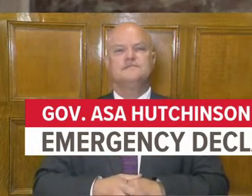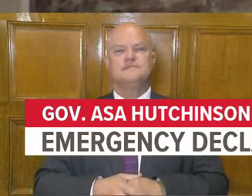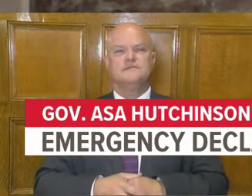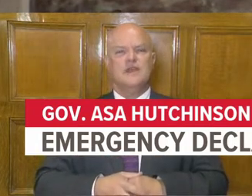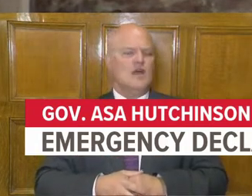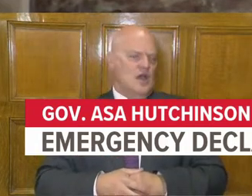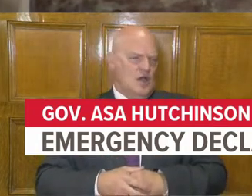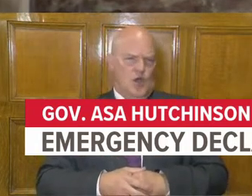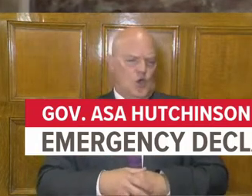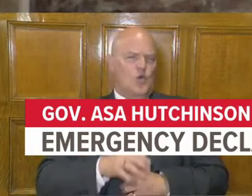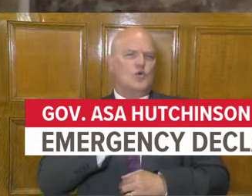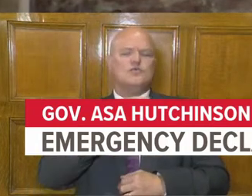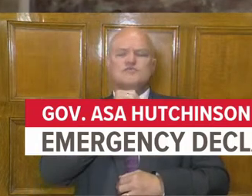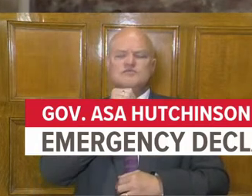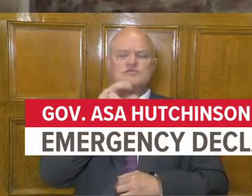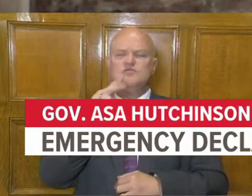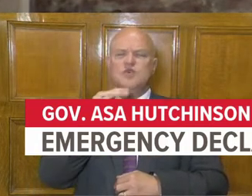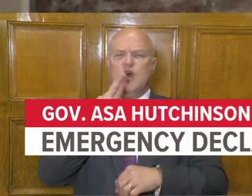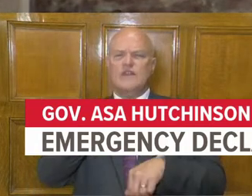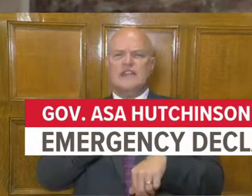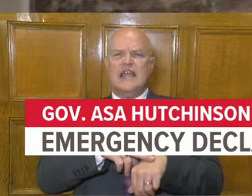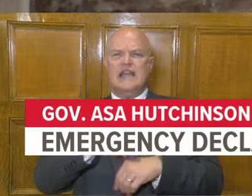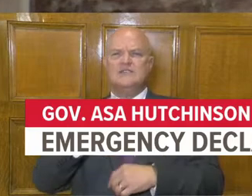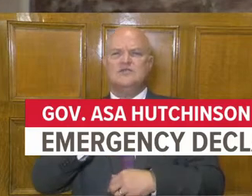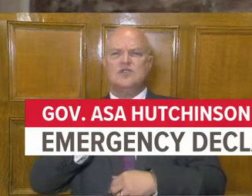Not in terms of the National Guard deployment,